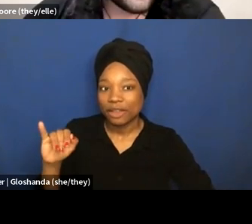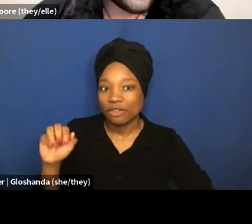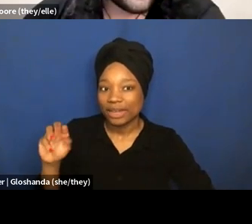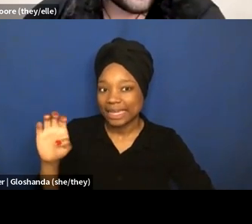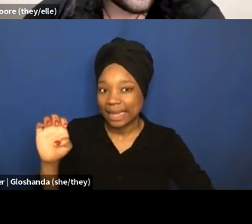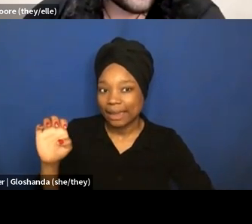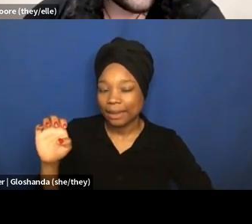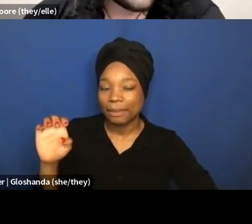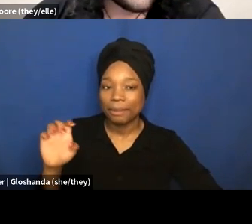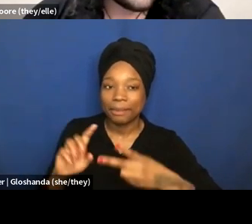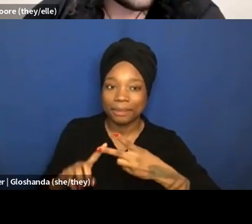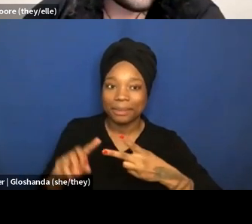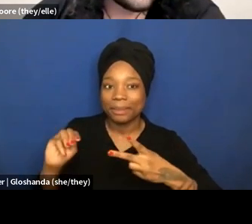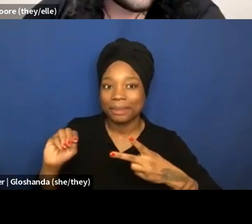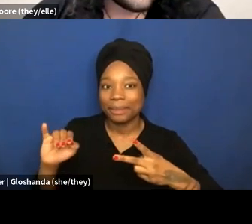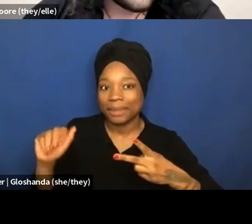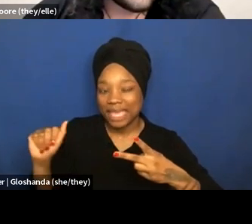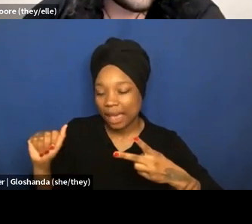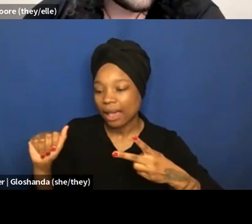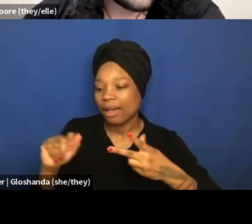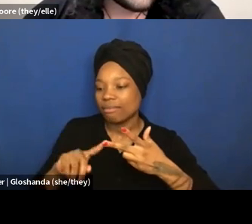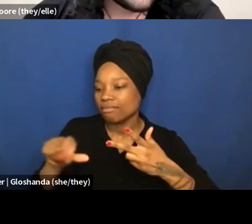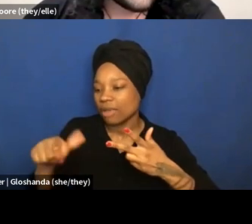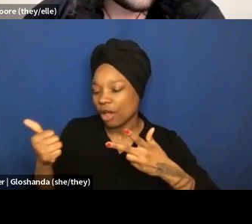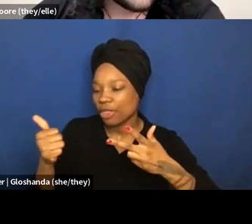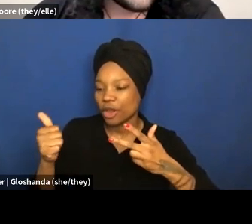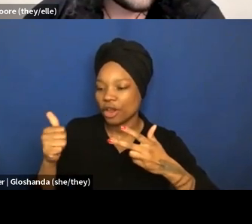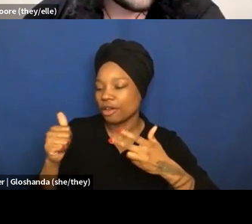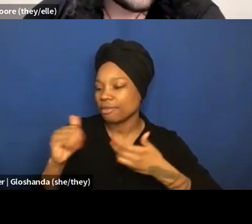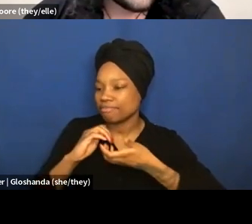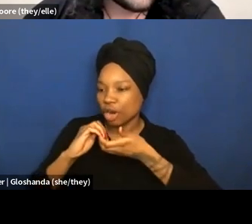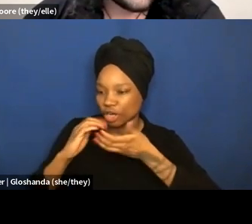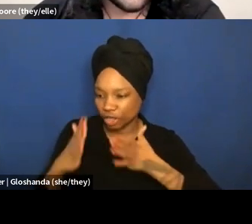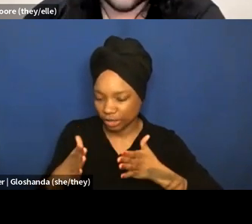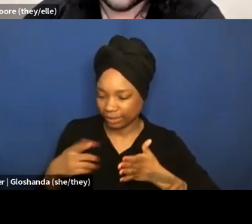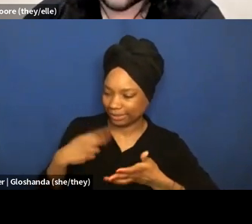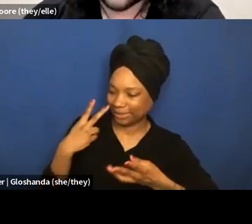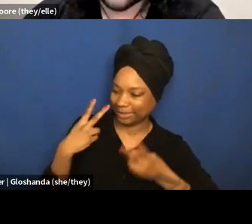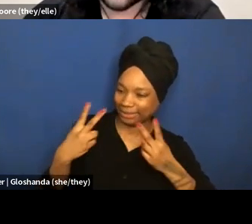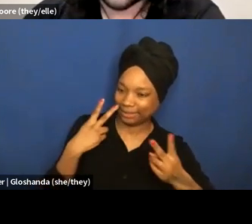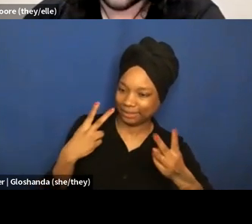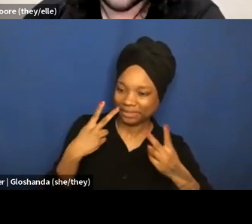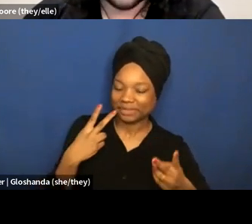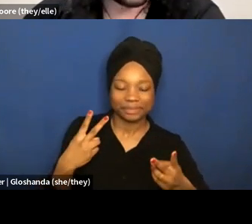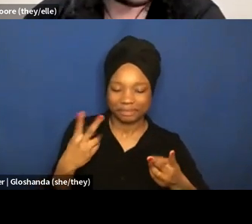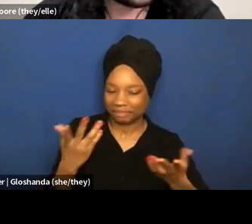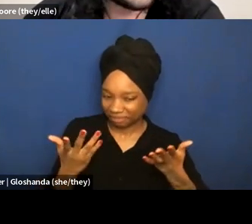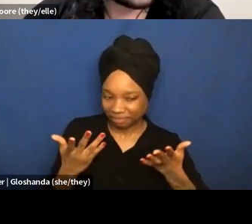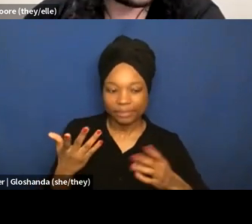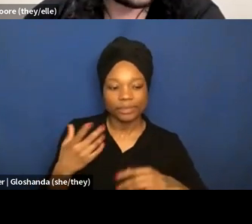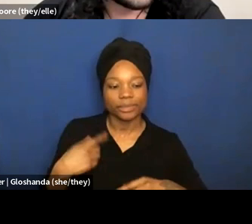many of other partners are doing is seeing that they're just, there doesn't have to be,